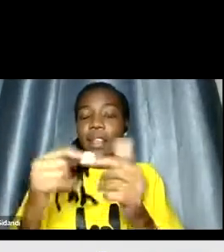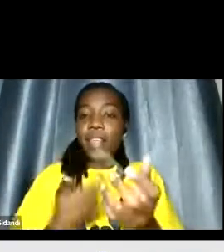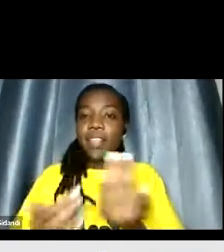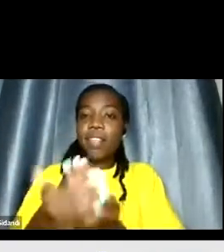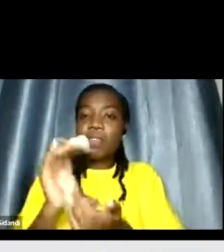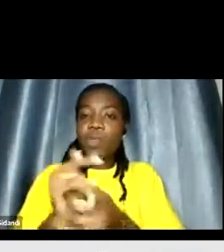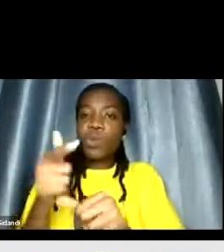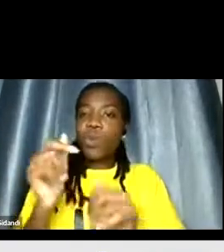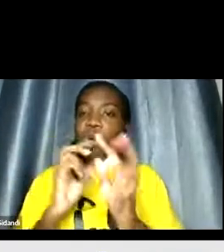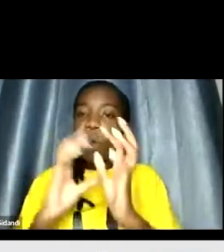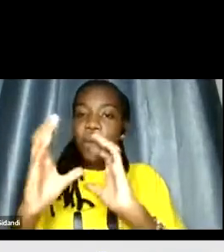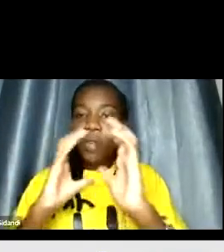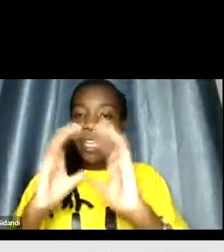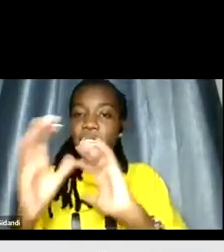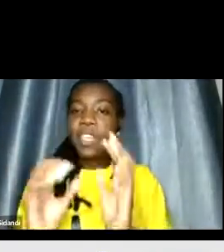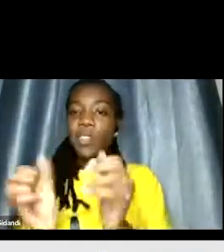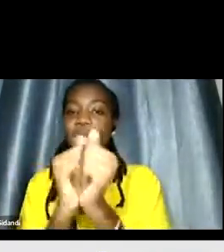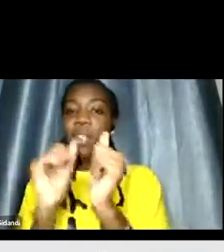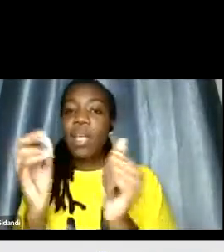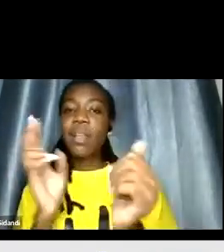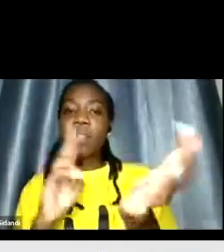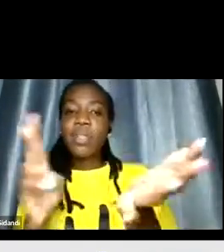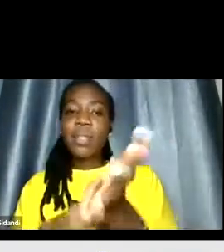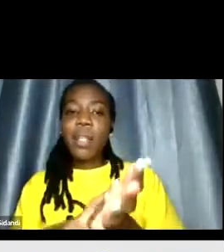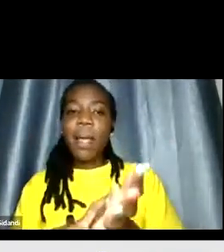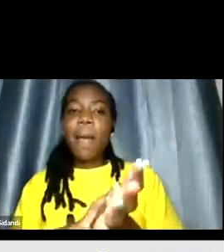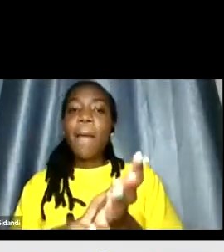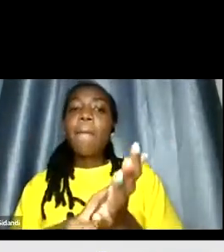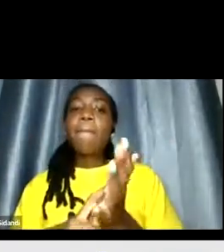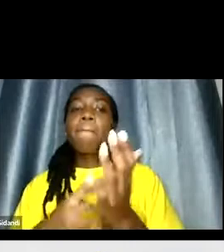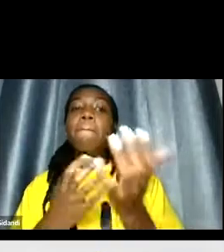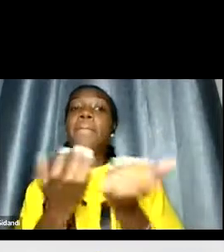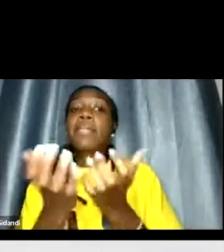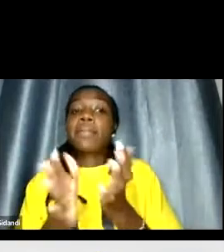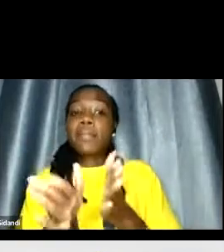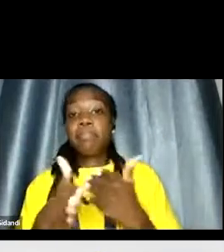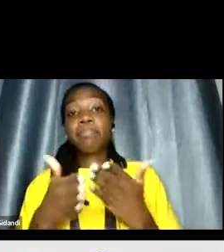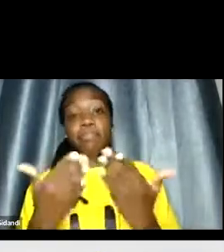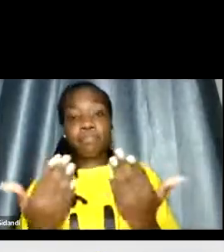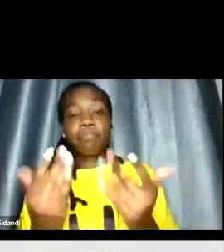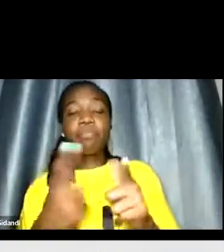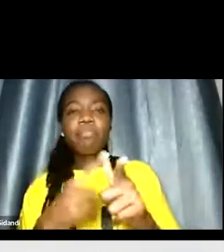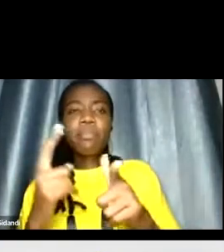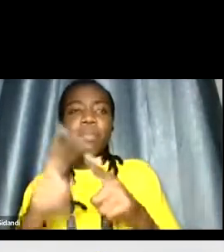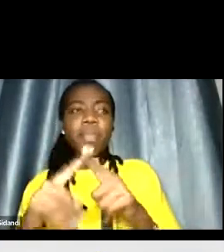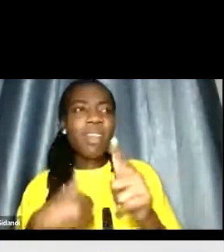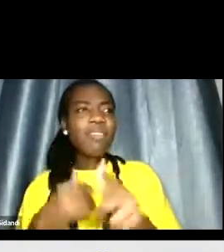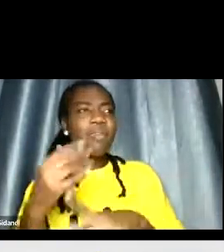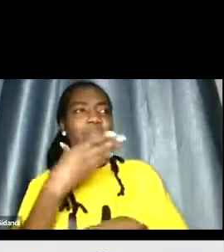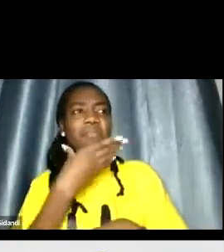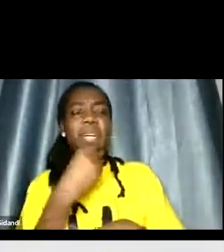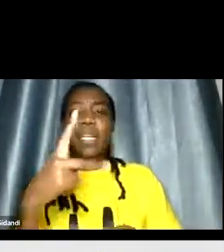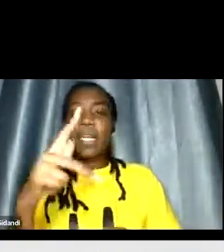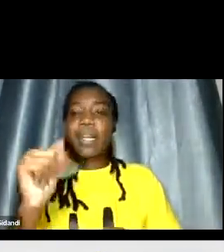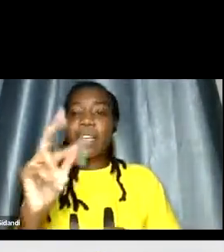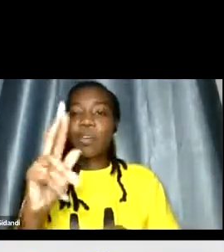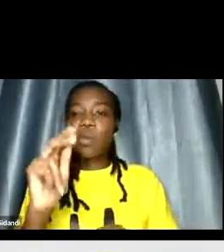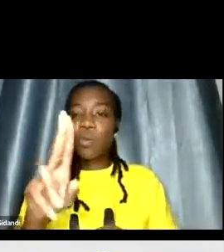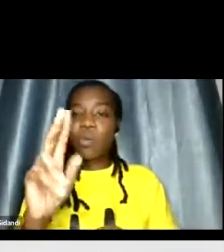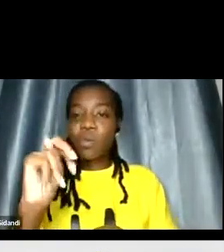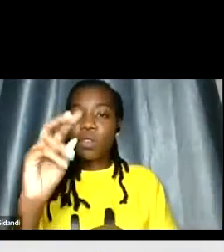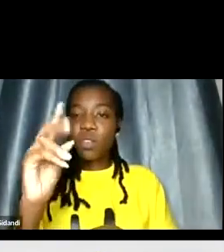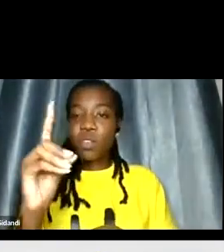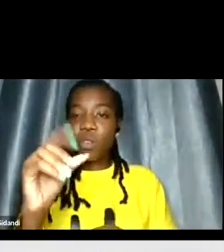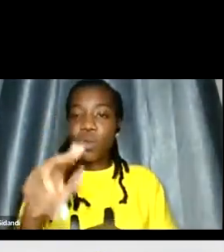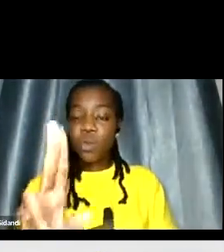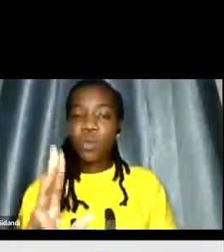your registered business. We hosted Mr. Karundu, who taught us what customers want. We hosted